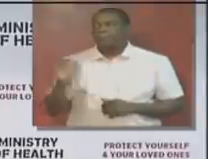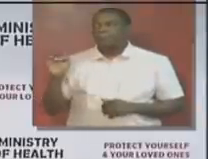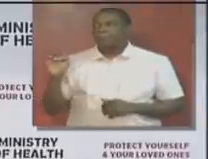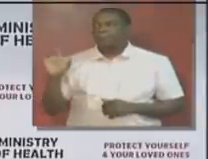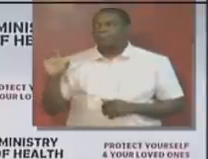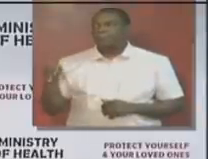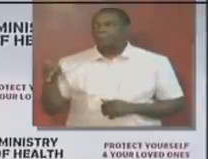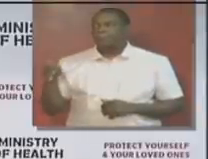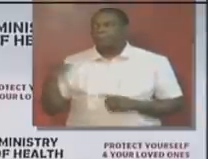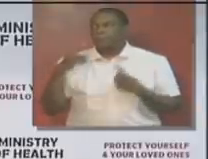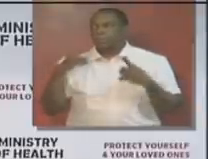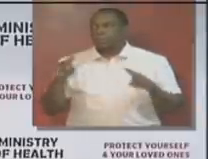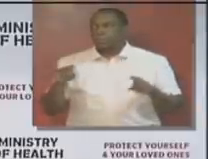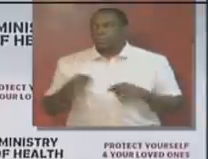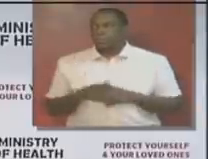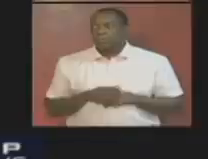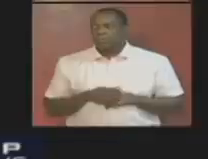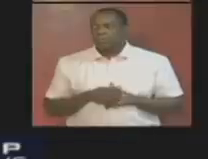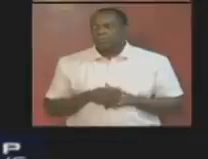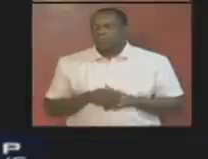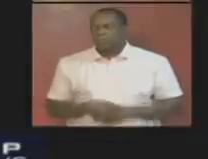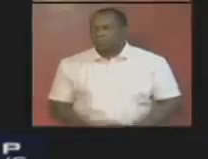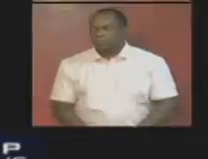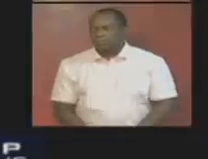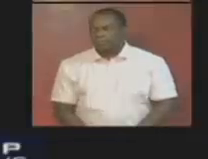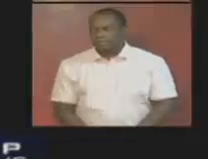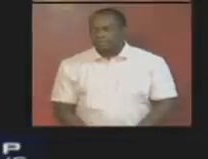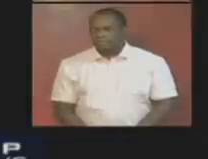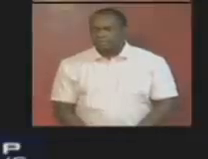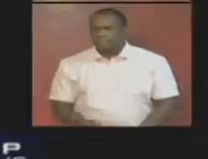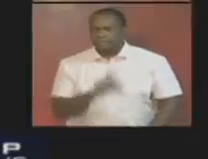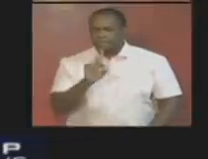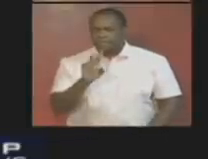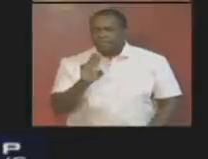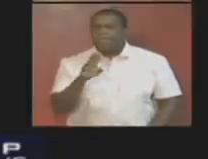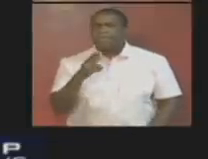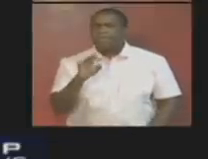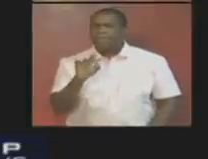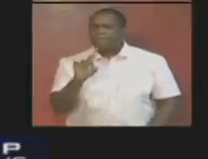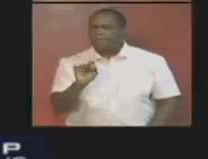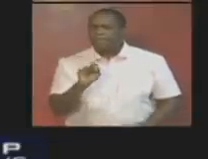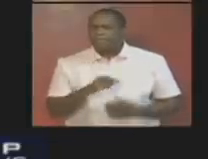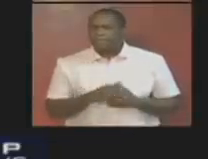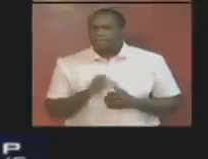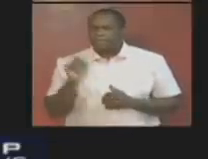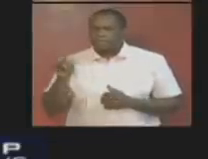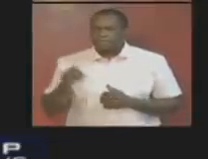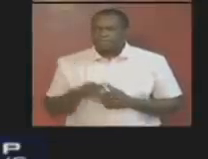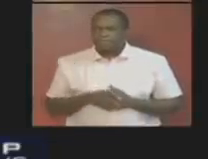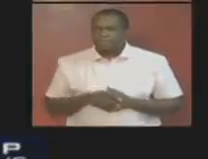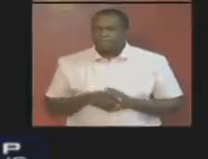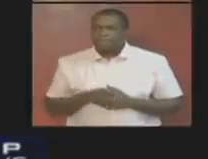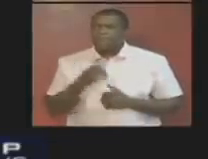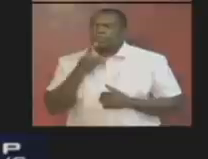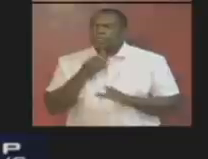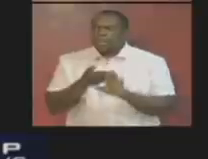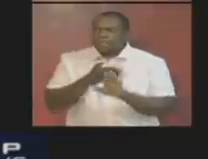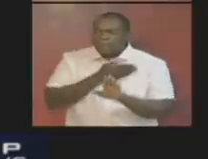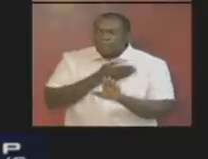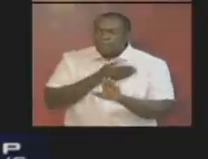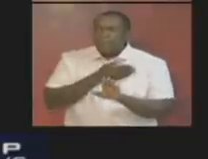Hi, good morning again, Private Harry. Dr. Hines, you said at the beginning that we had so far for the